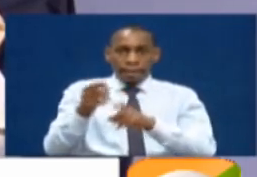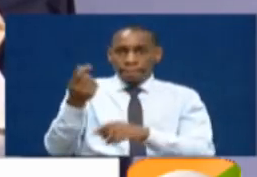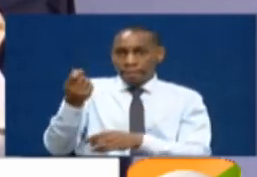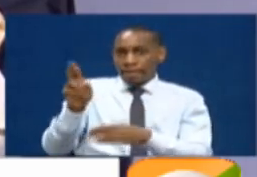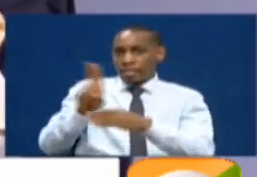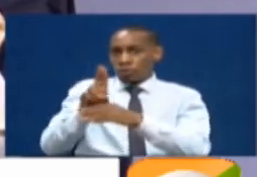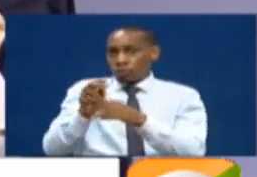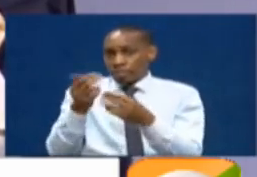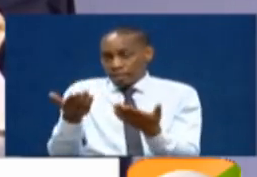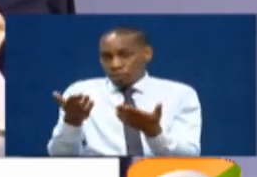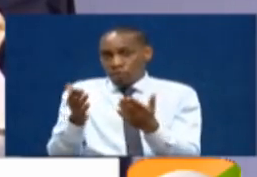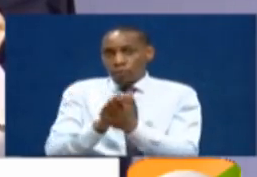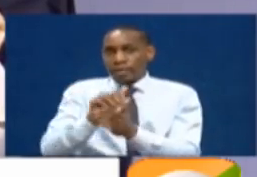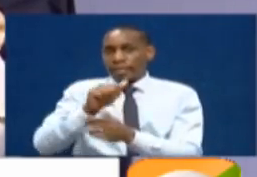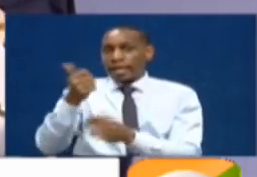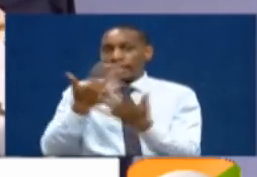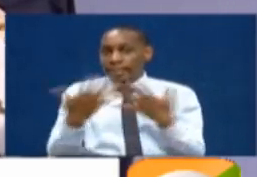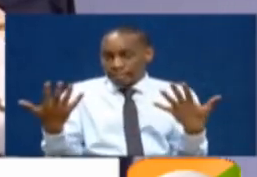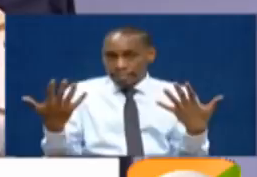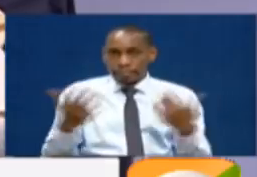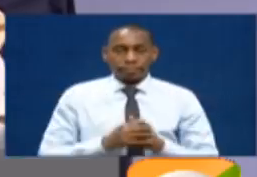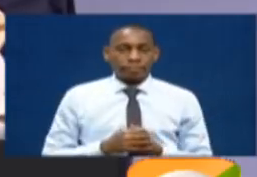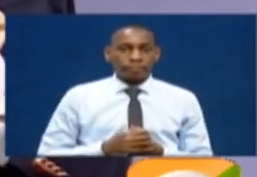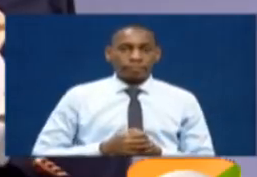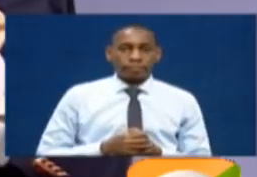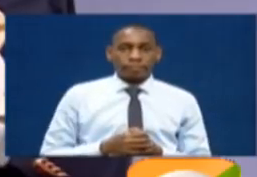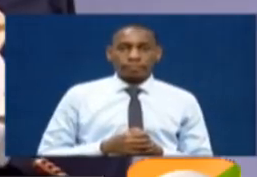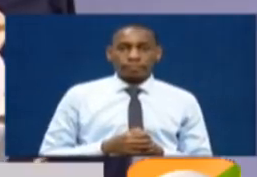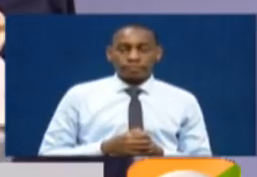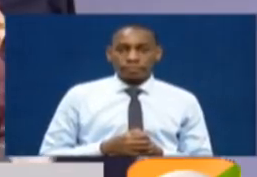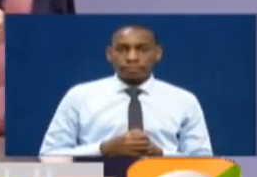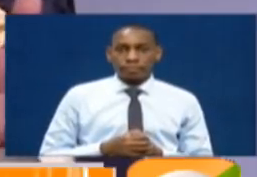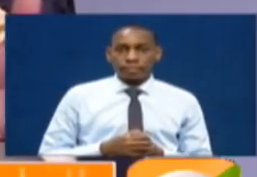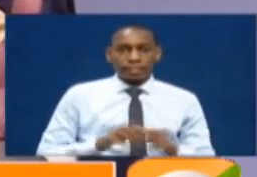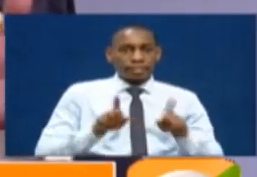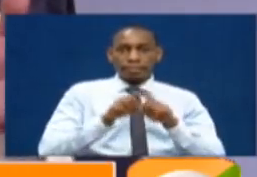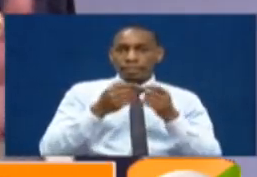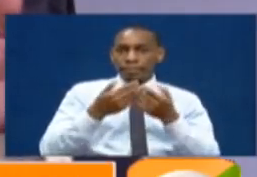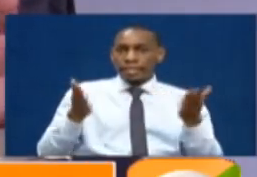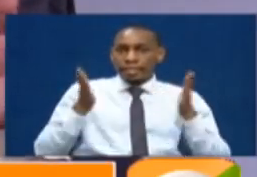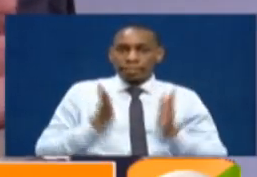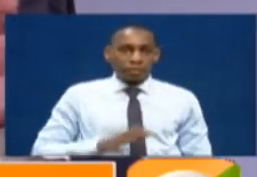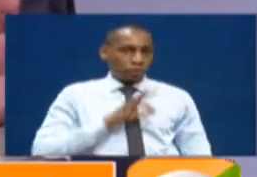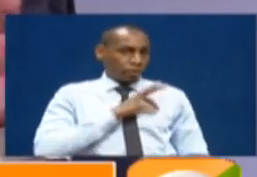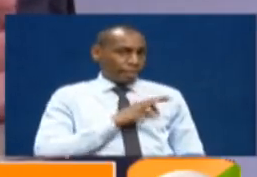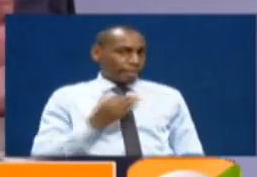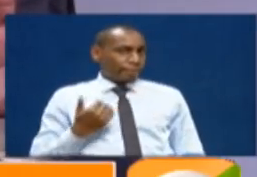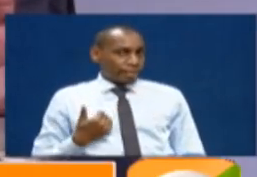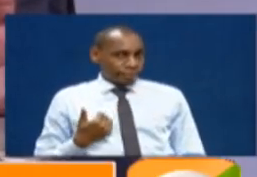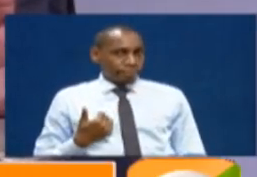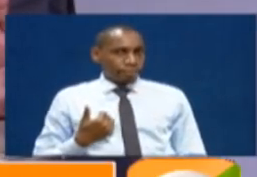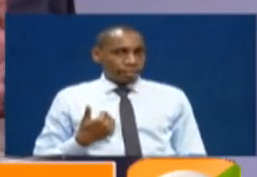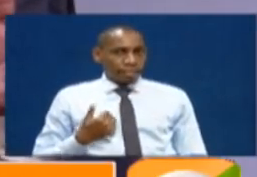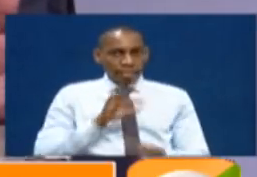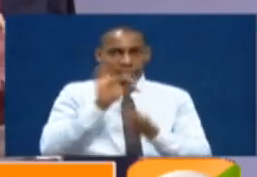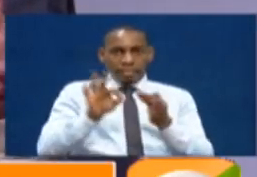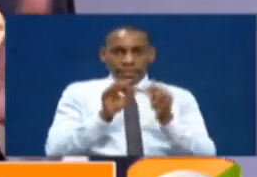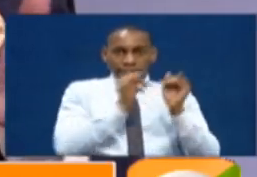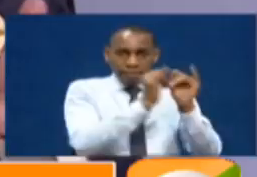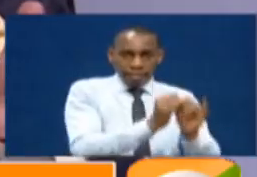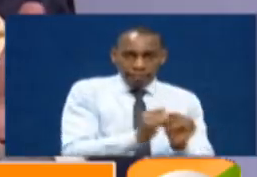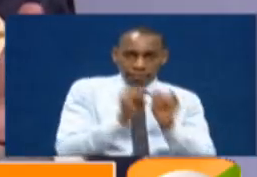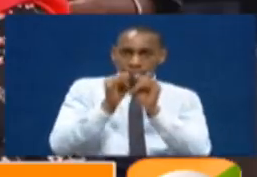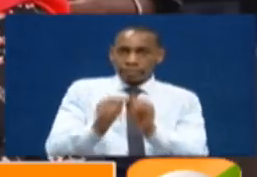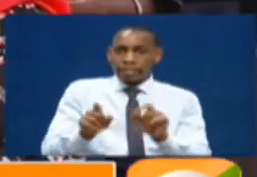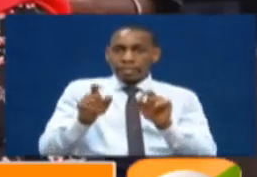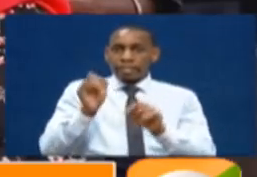for, etc., and were there any personal benefits to particular individuals, and if so, for what